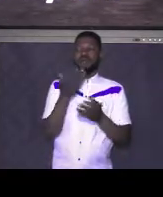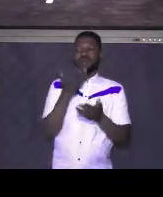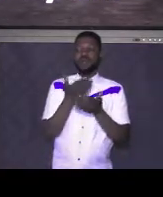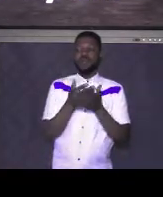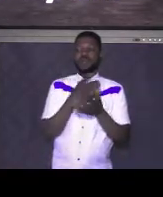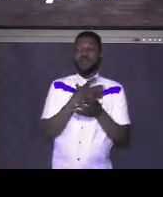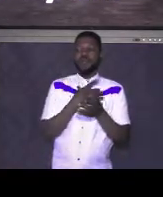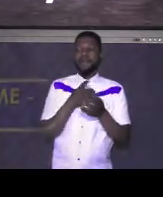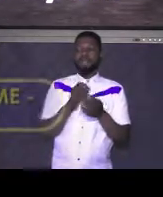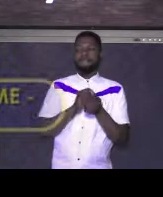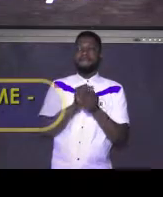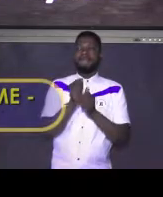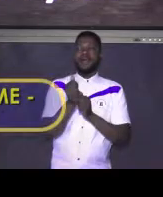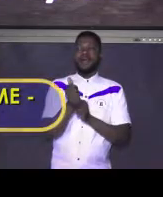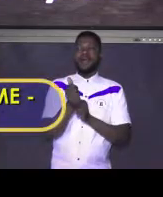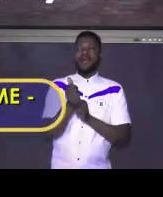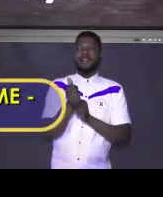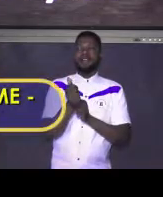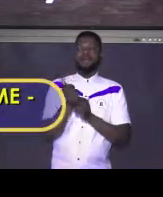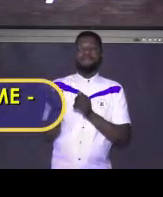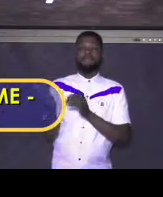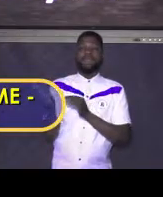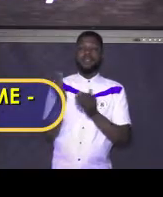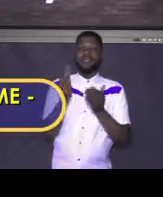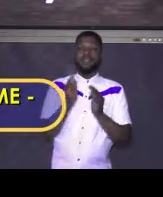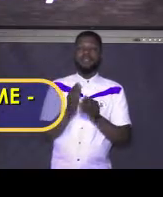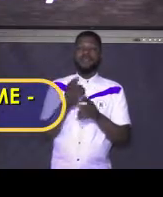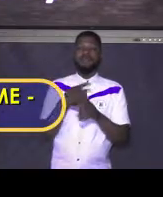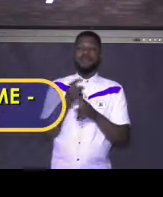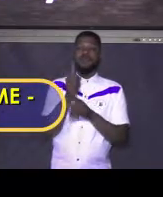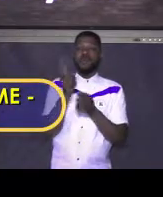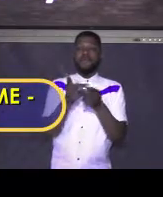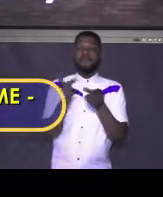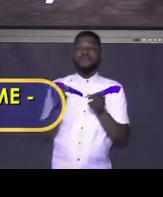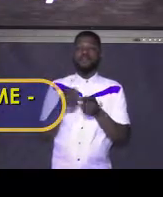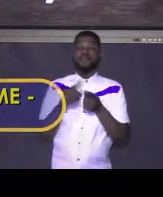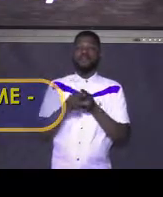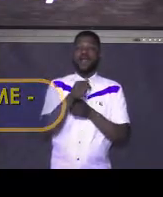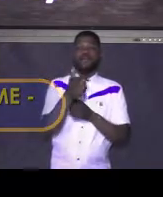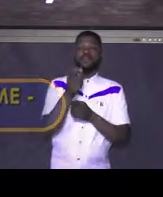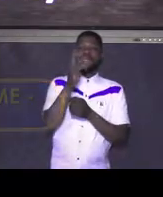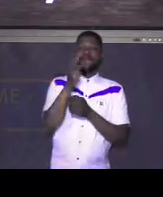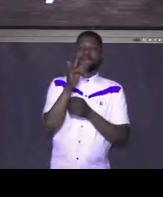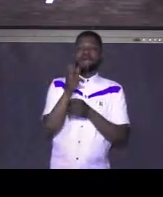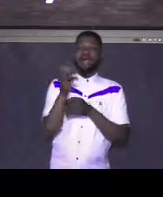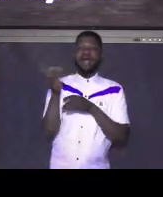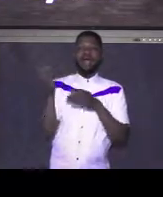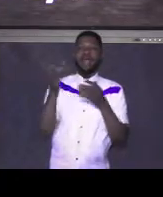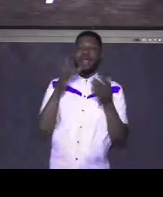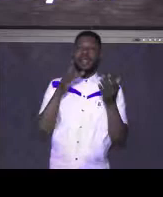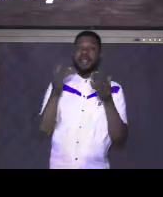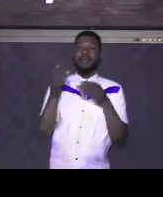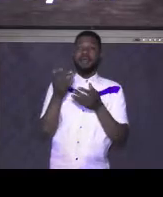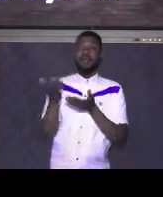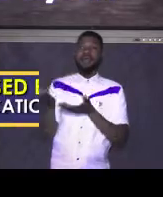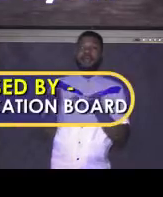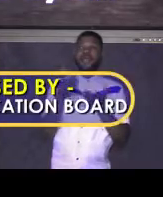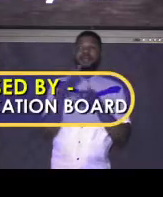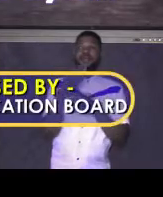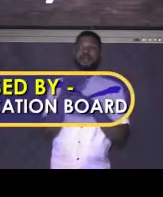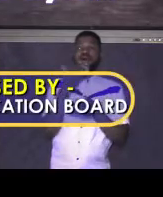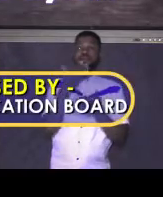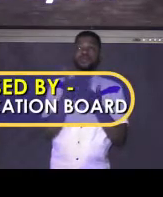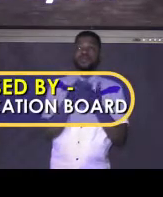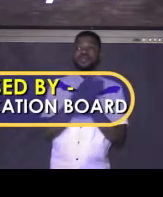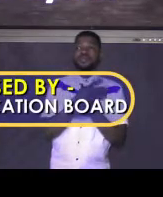carrying of goods and passengers from one place to another by air. Carrying